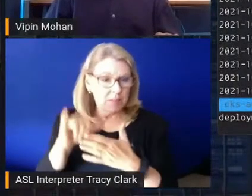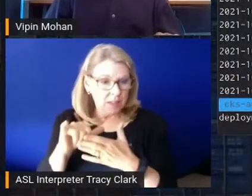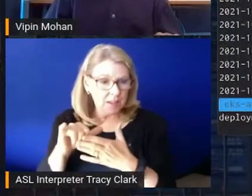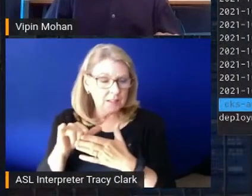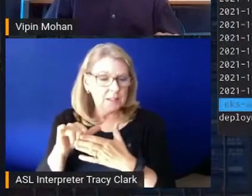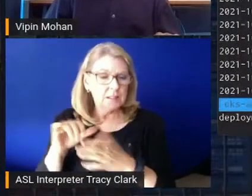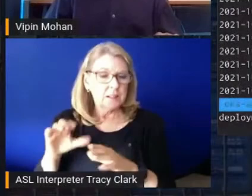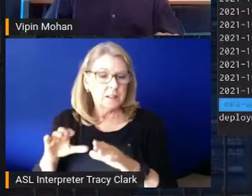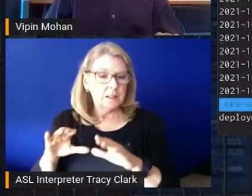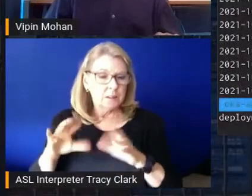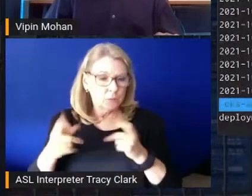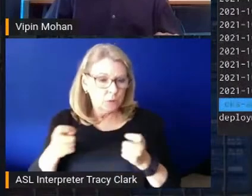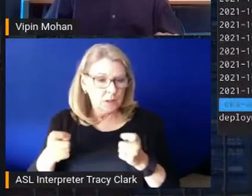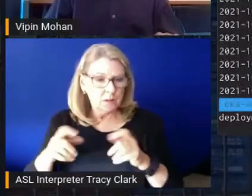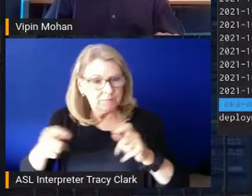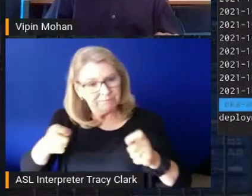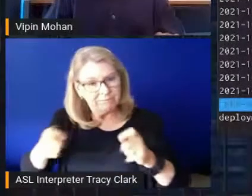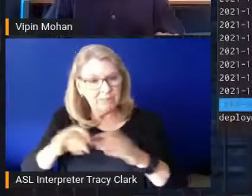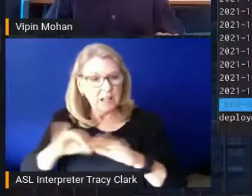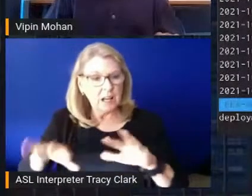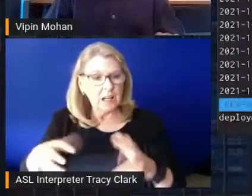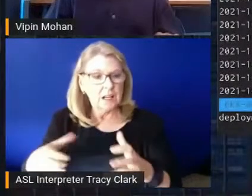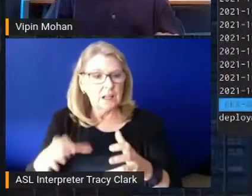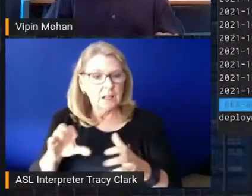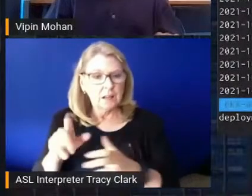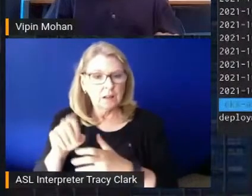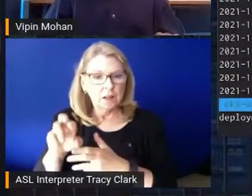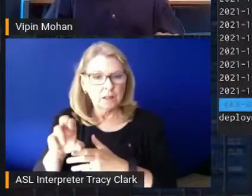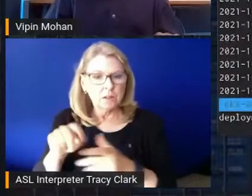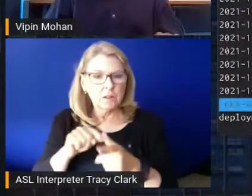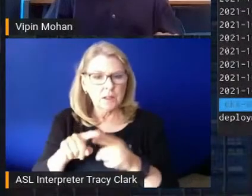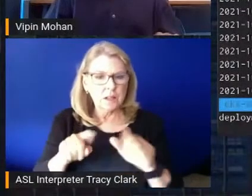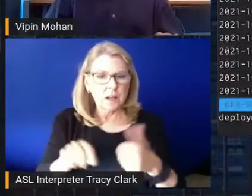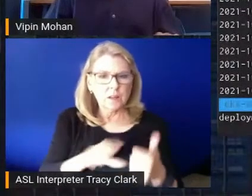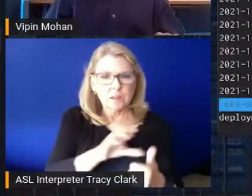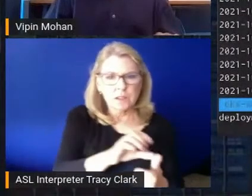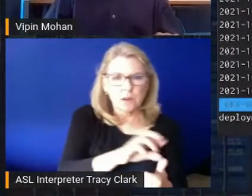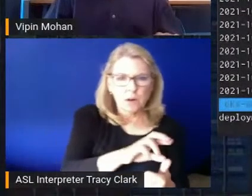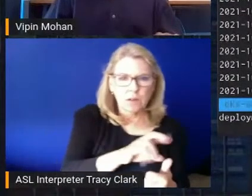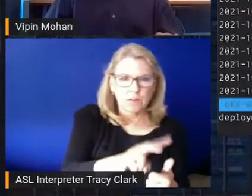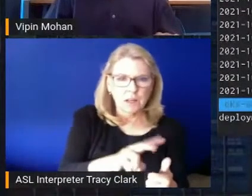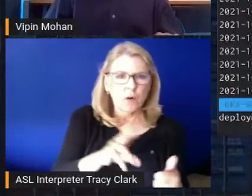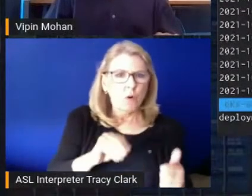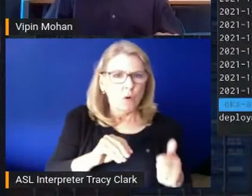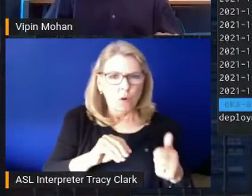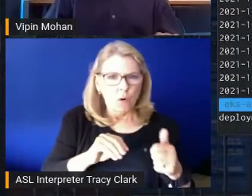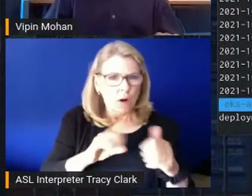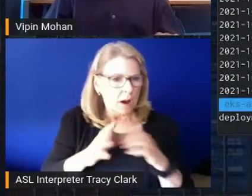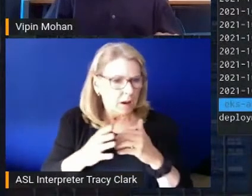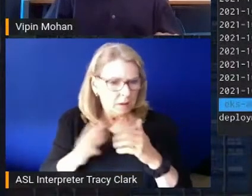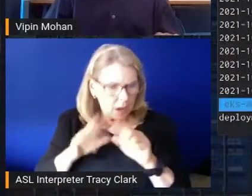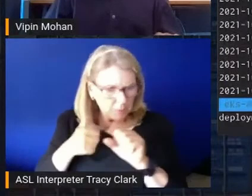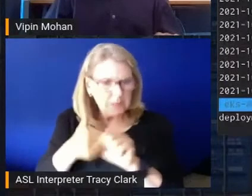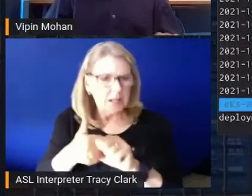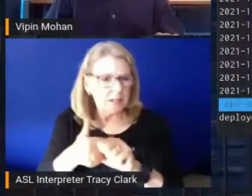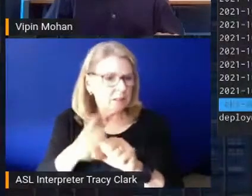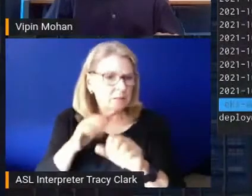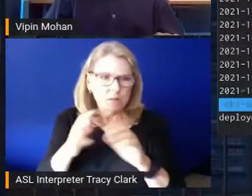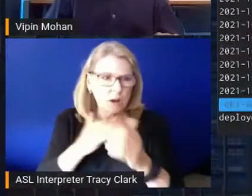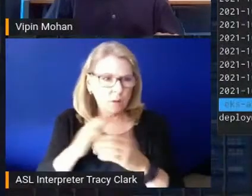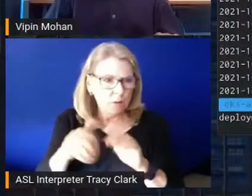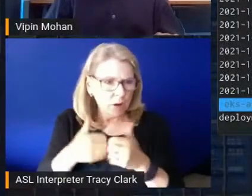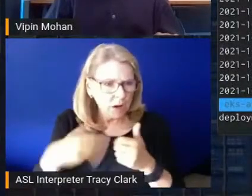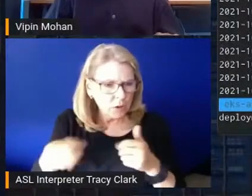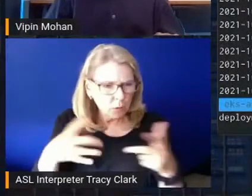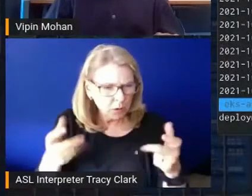get all those CRDs, and then do the update or how you want to manage it, and then push those updated configurations back into the workload